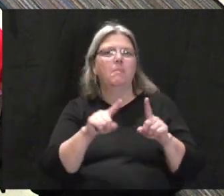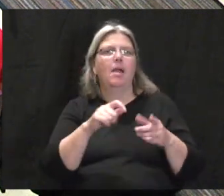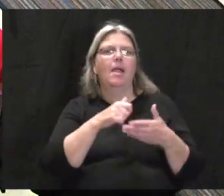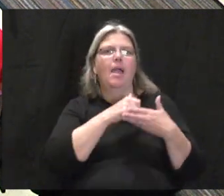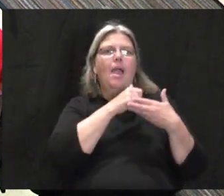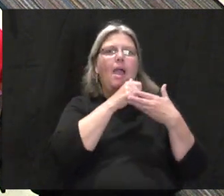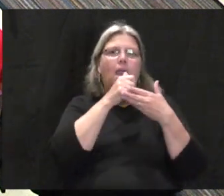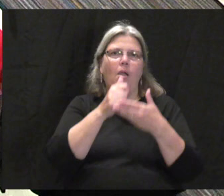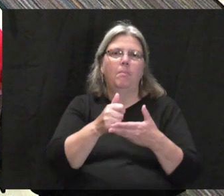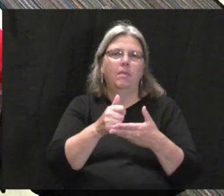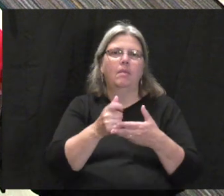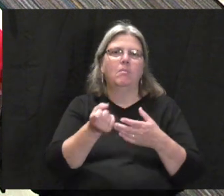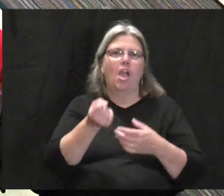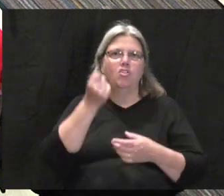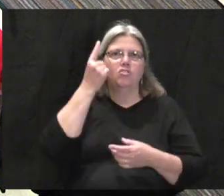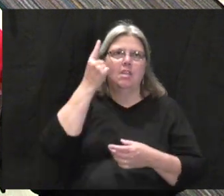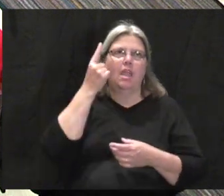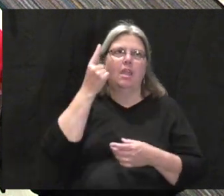Sure.